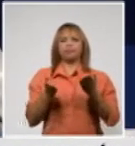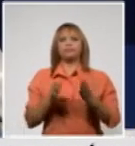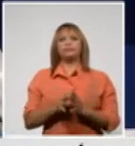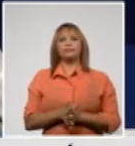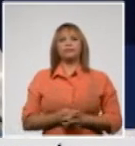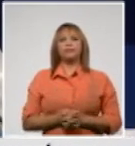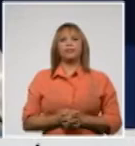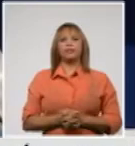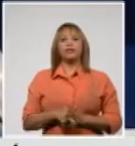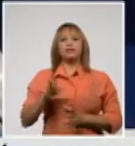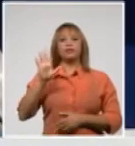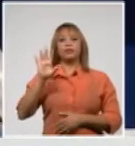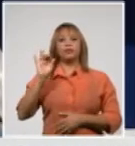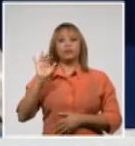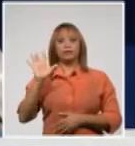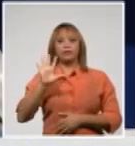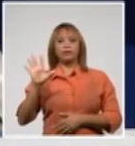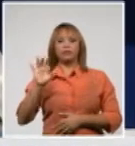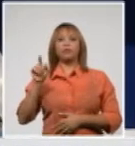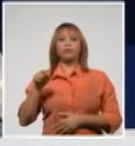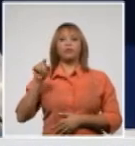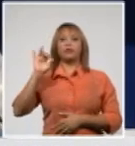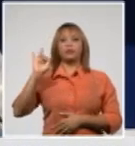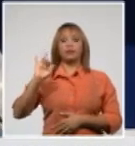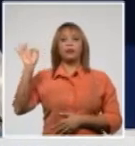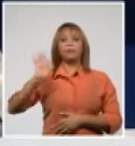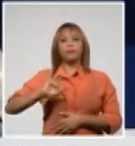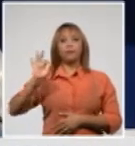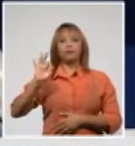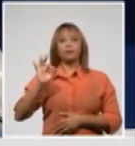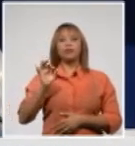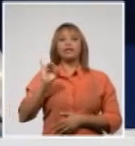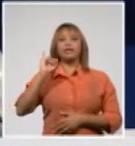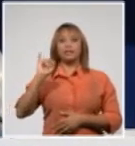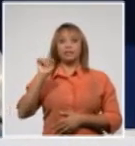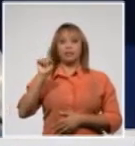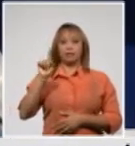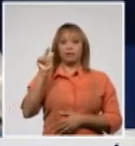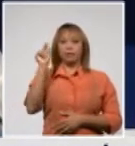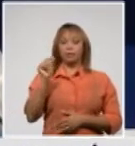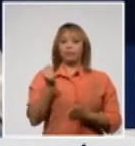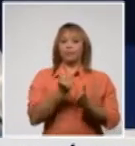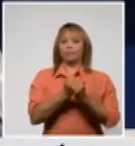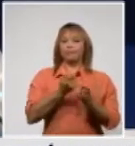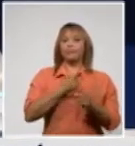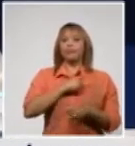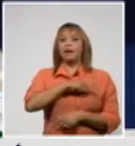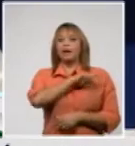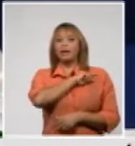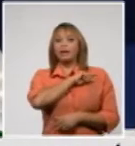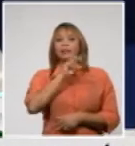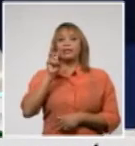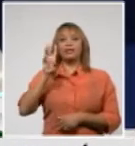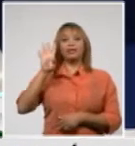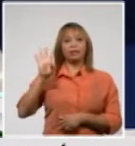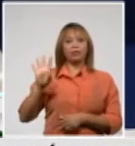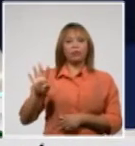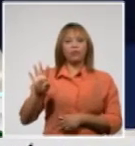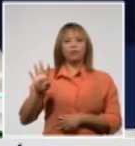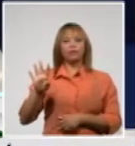49.6% of all diagnosed cases. As you can see, similar rates between both sexes.